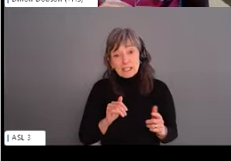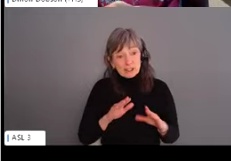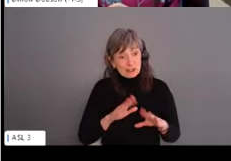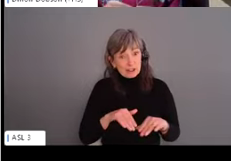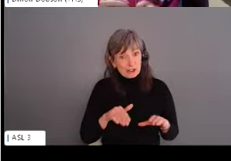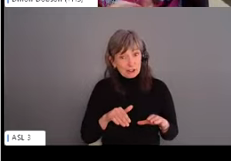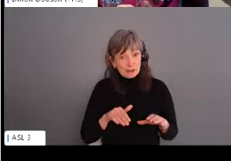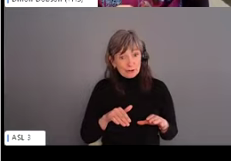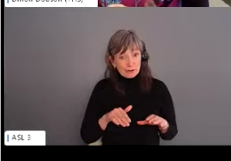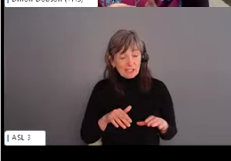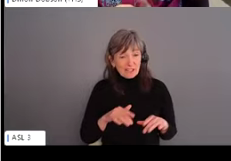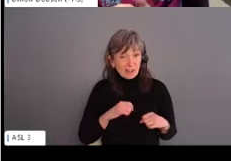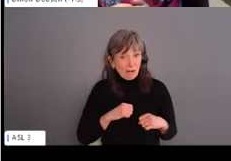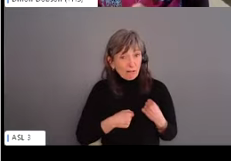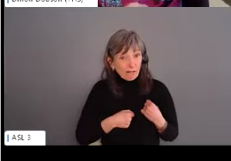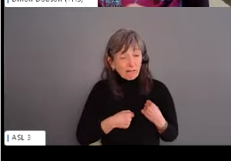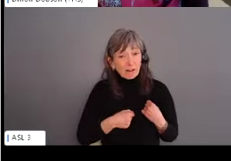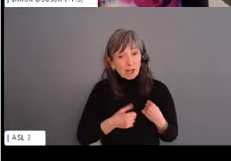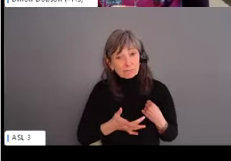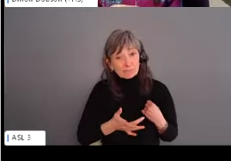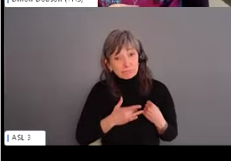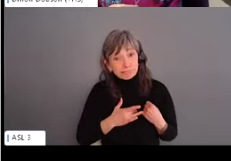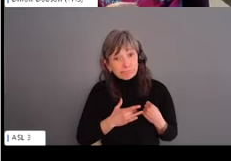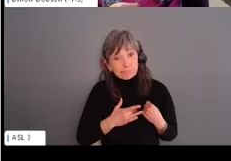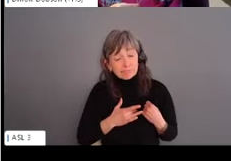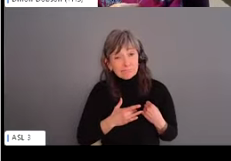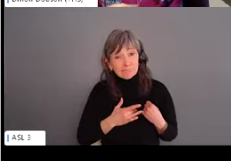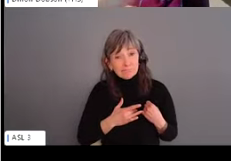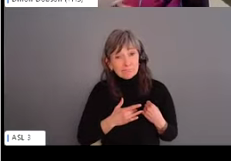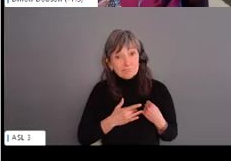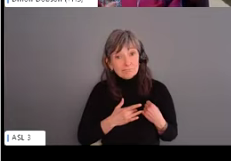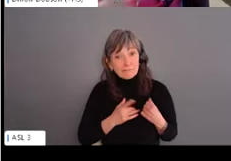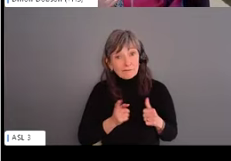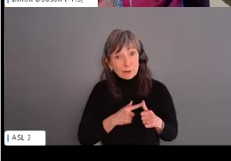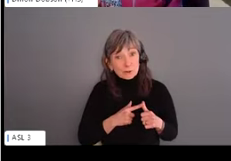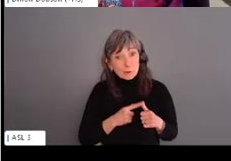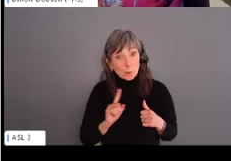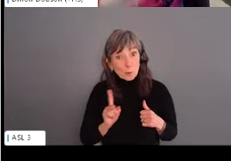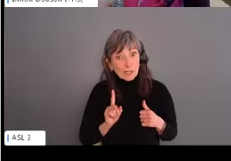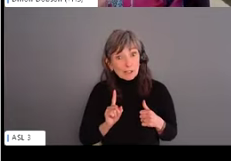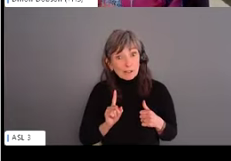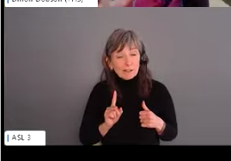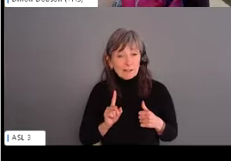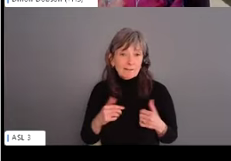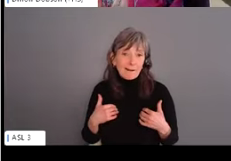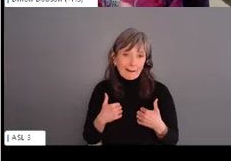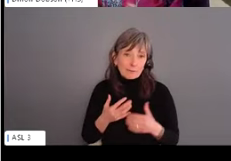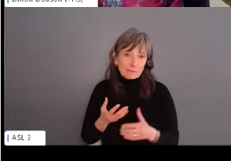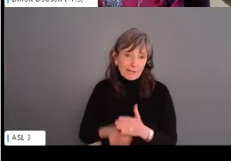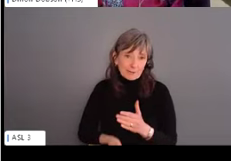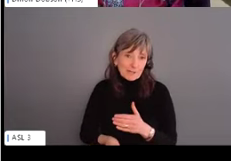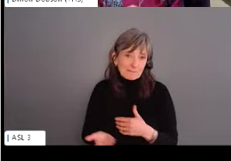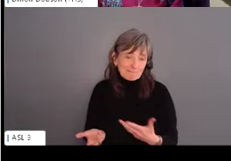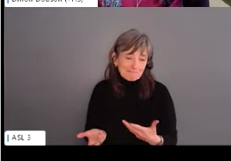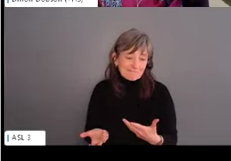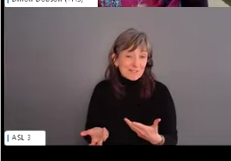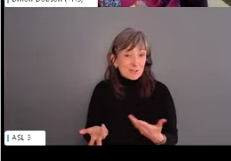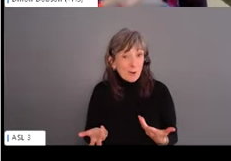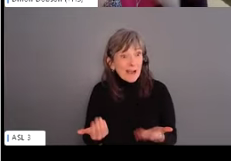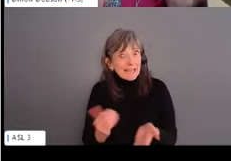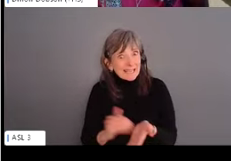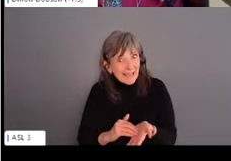of grief or loss through death of the family pet. And again, that sets the stage, right, for how was that experience for